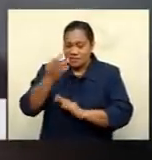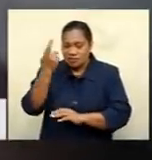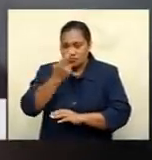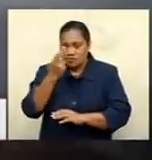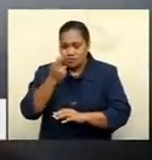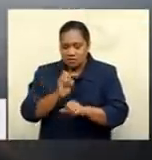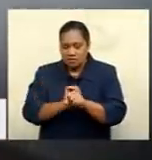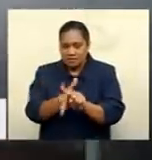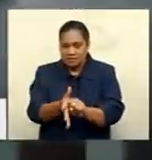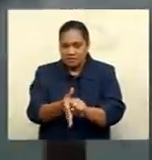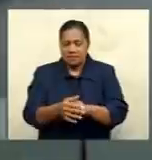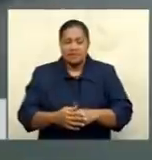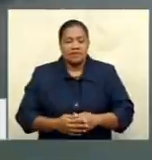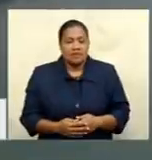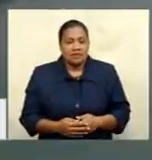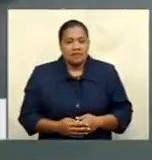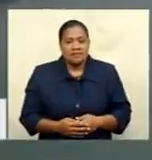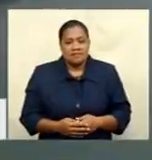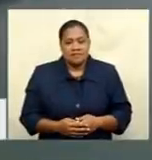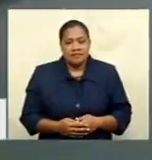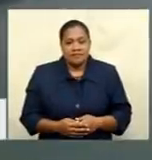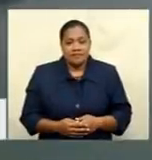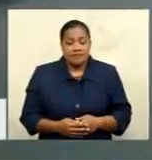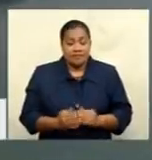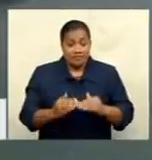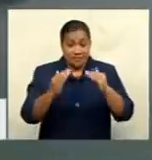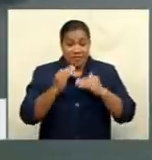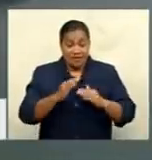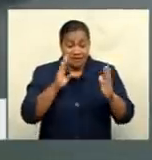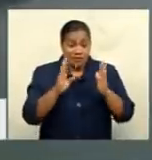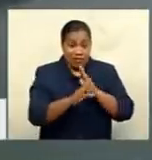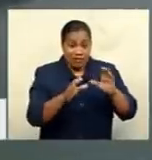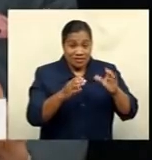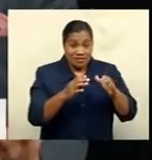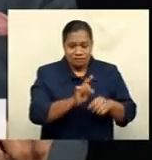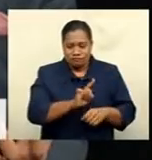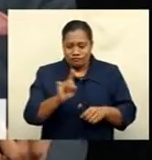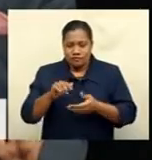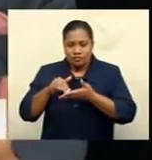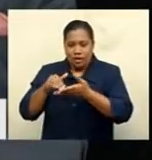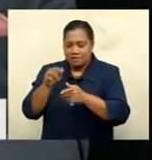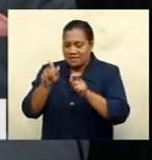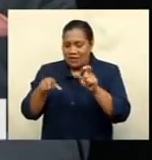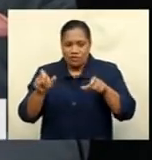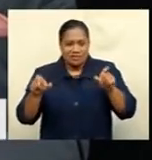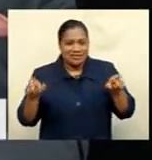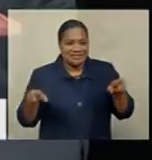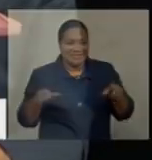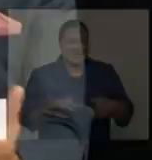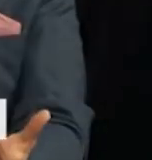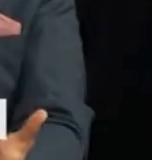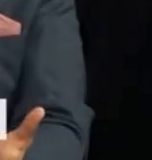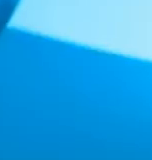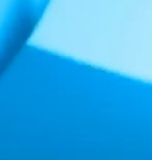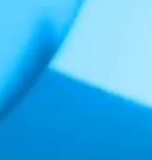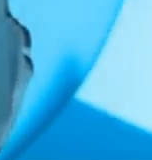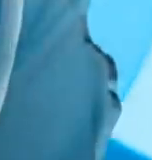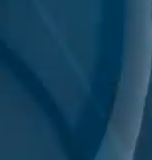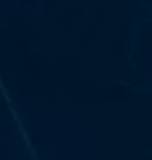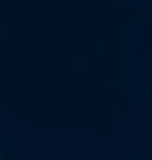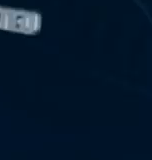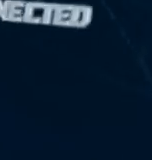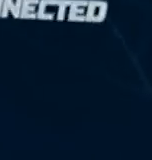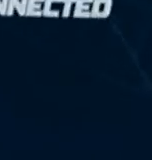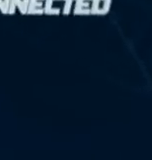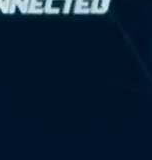severe COVID-19. And private sector stepping up to help stakeholders. From the